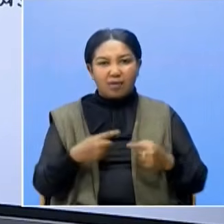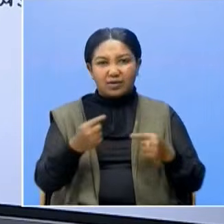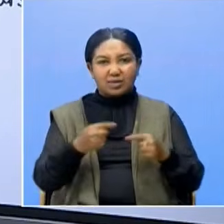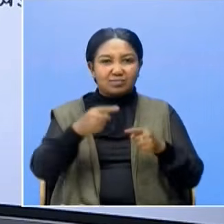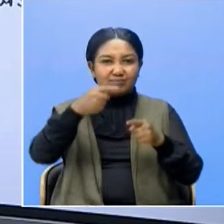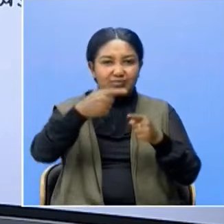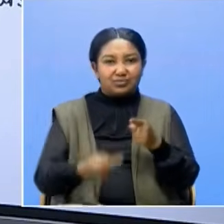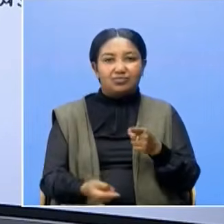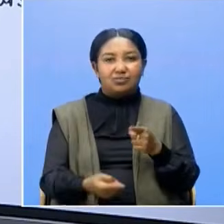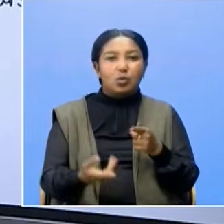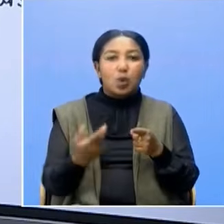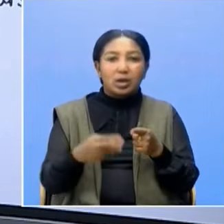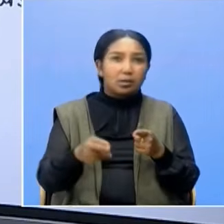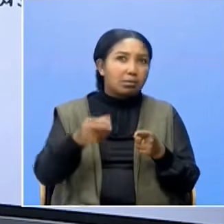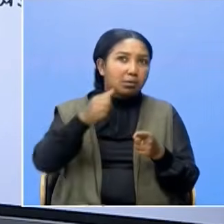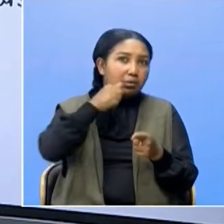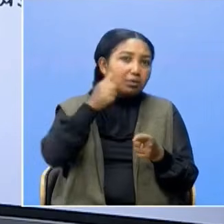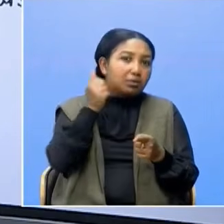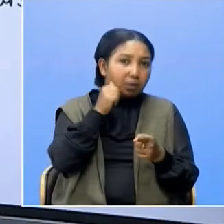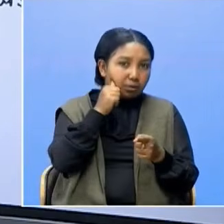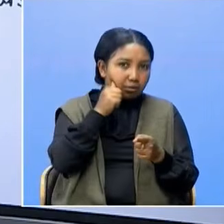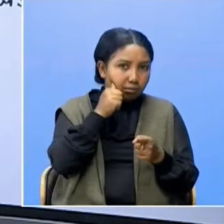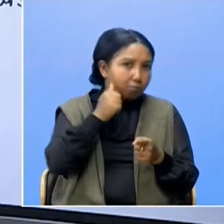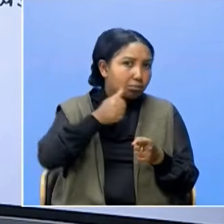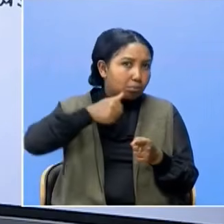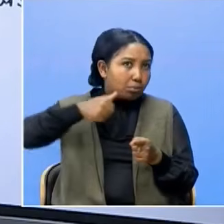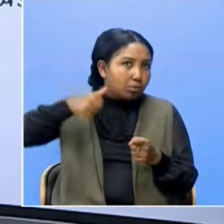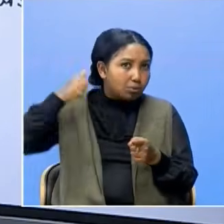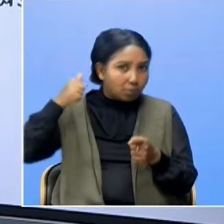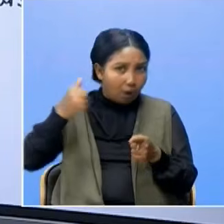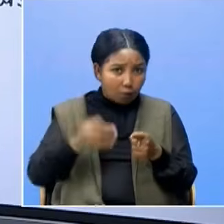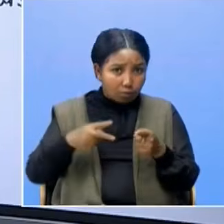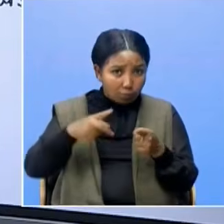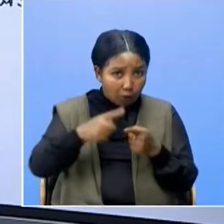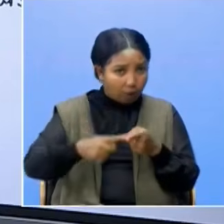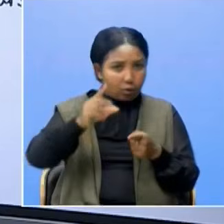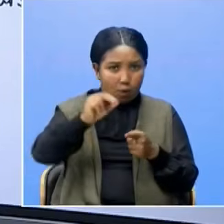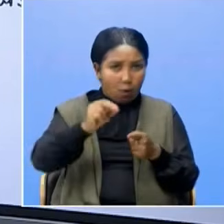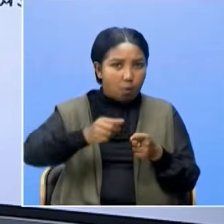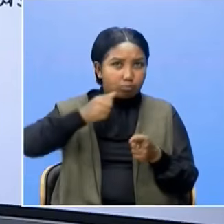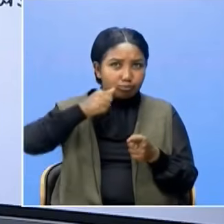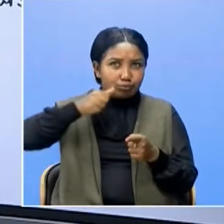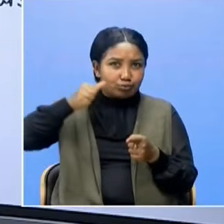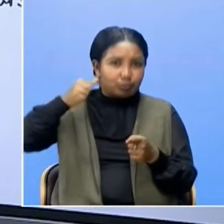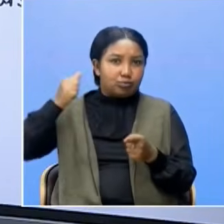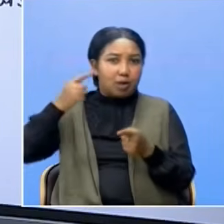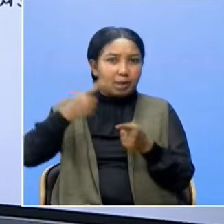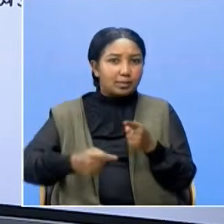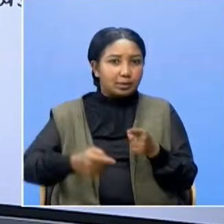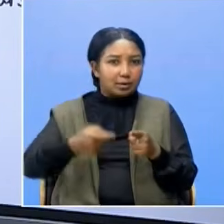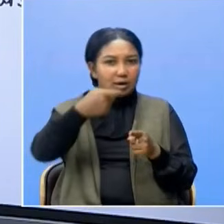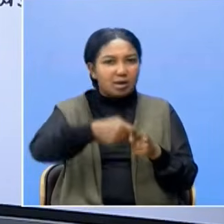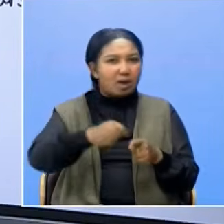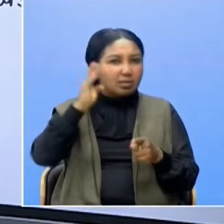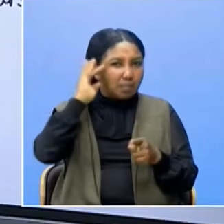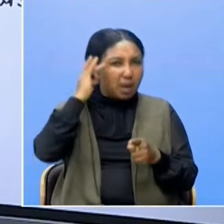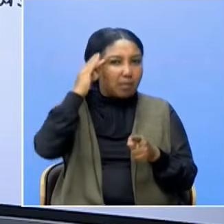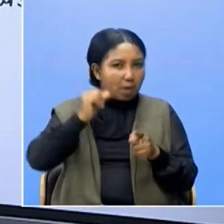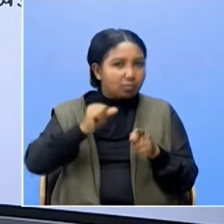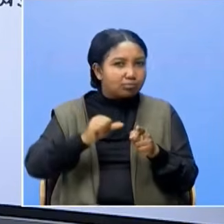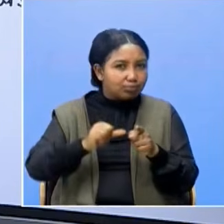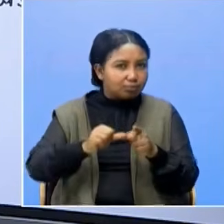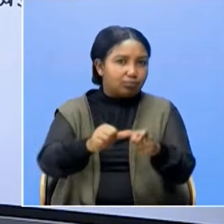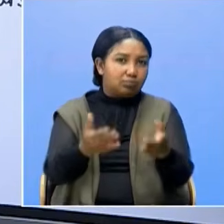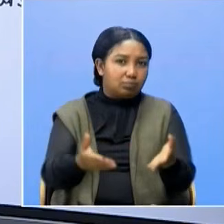hair, which means not I am still cutting it. No. The result still continues, which means I'm still